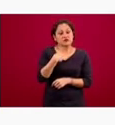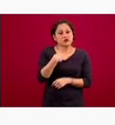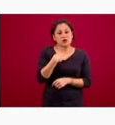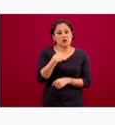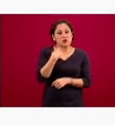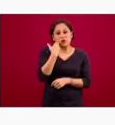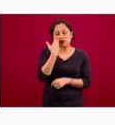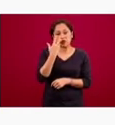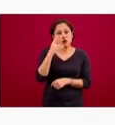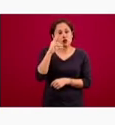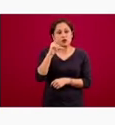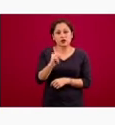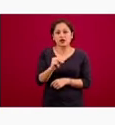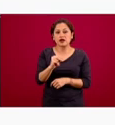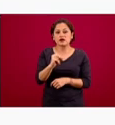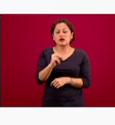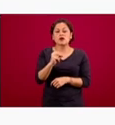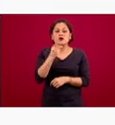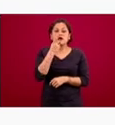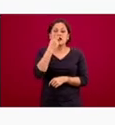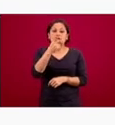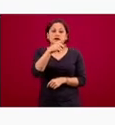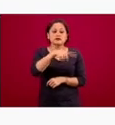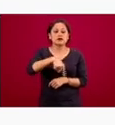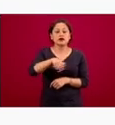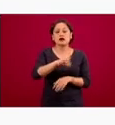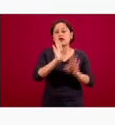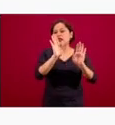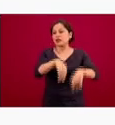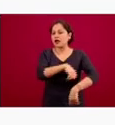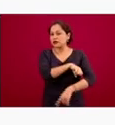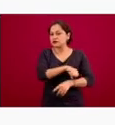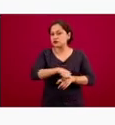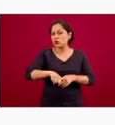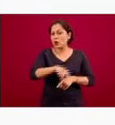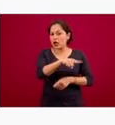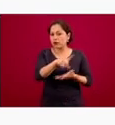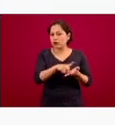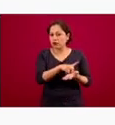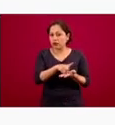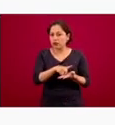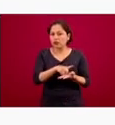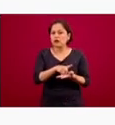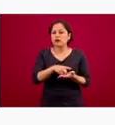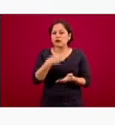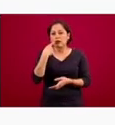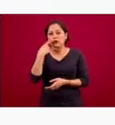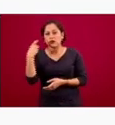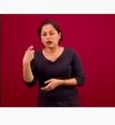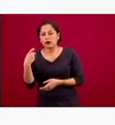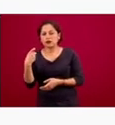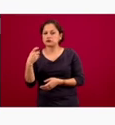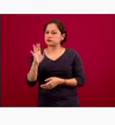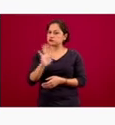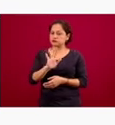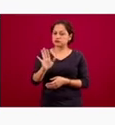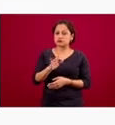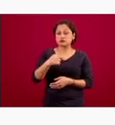situation such as difficult as having an addiction, but people,